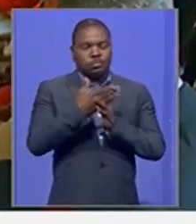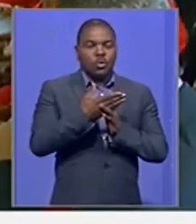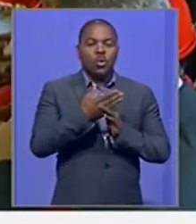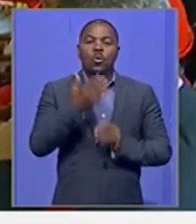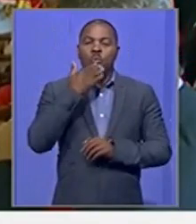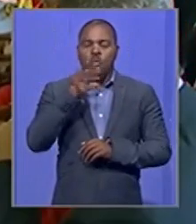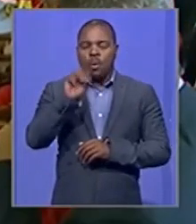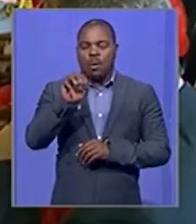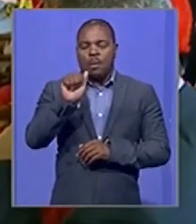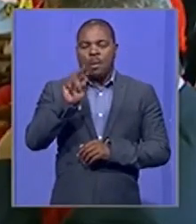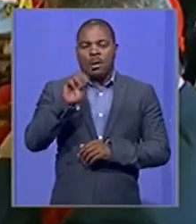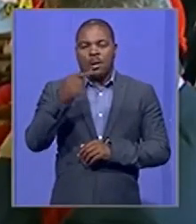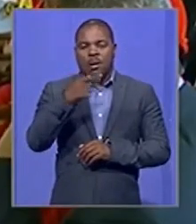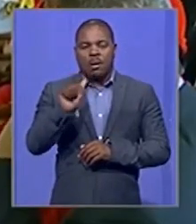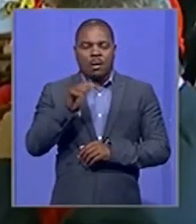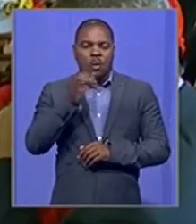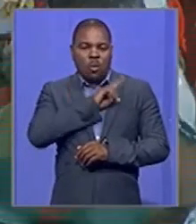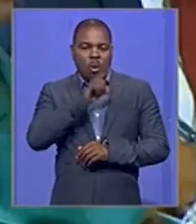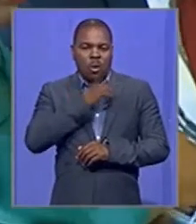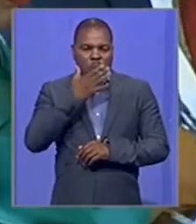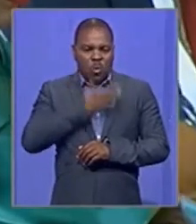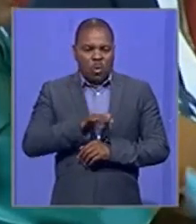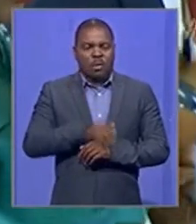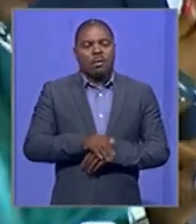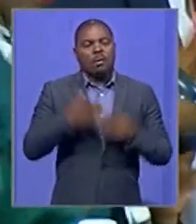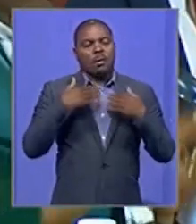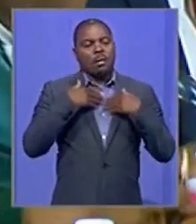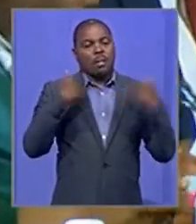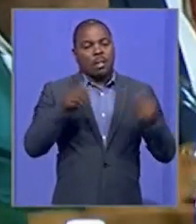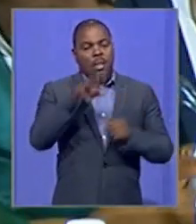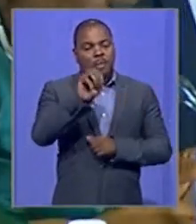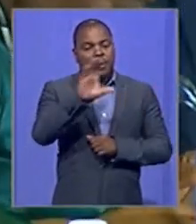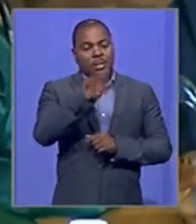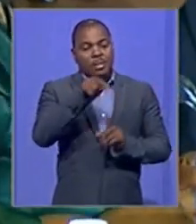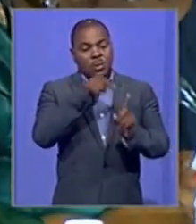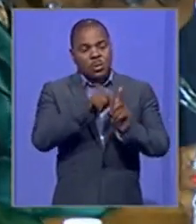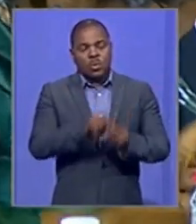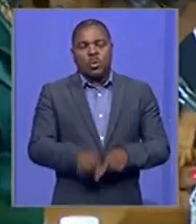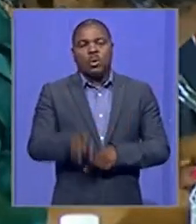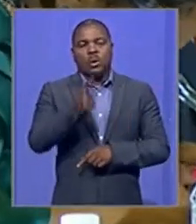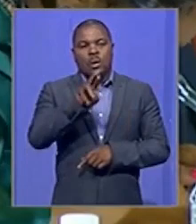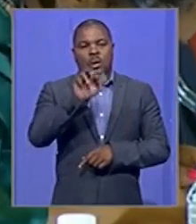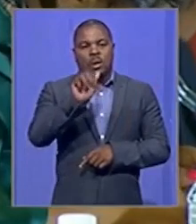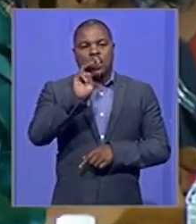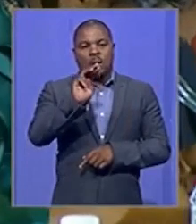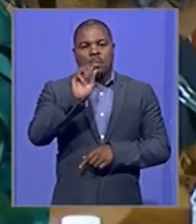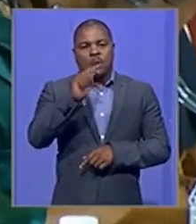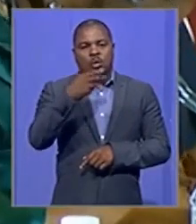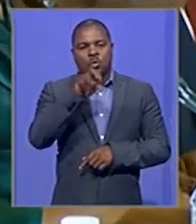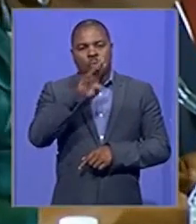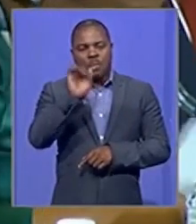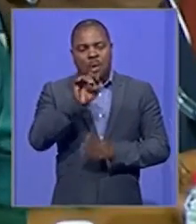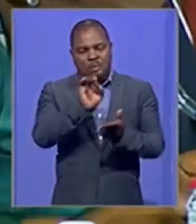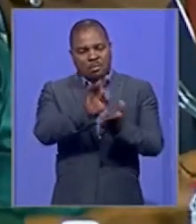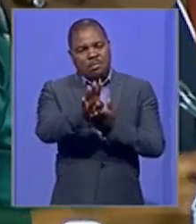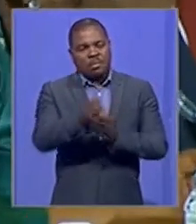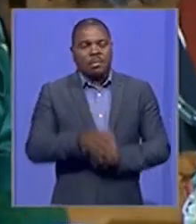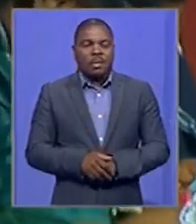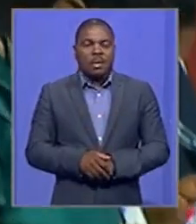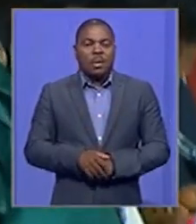fa a batla gore mokhuduthamaga wa boitekanelo ngaka Phopira Mathuba a tlosiwe kwa kgotlatheo molao. Se ke morago ga